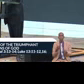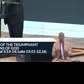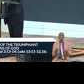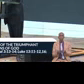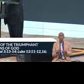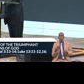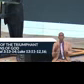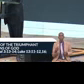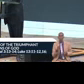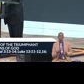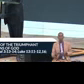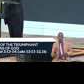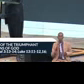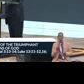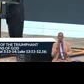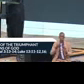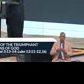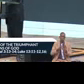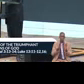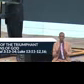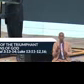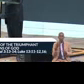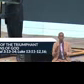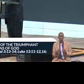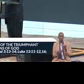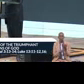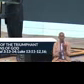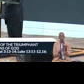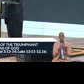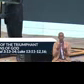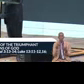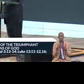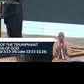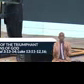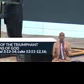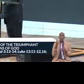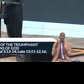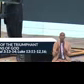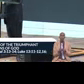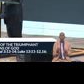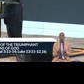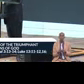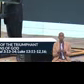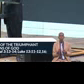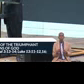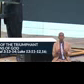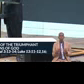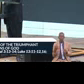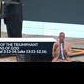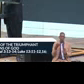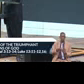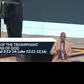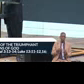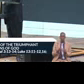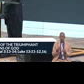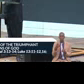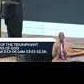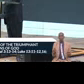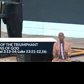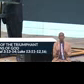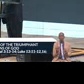the children are partakers of flesh and blood, he also himself likewise took part of